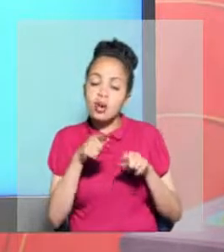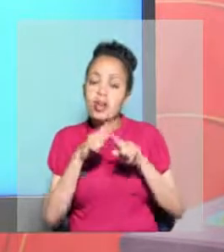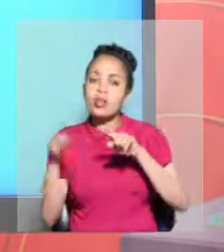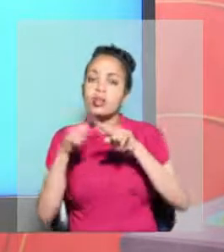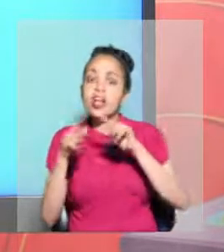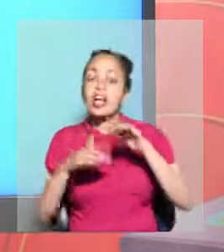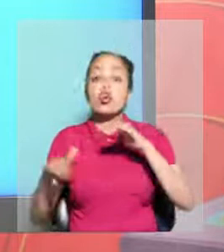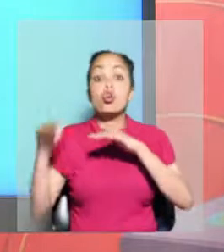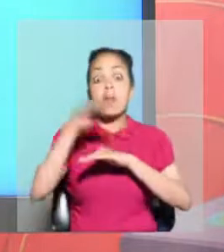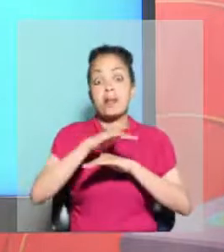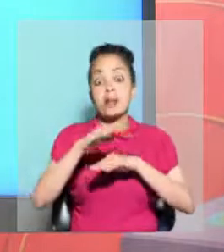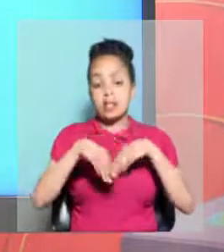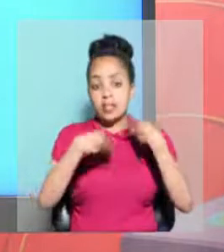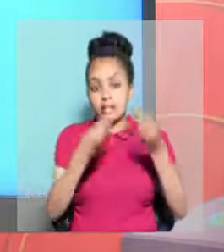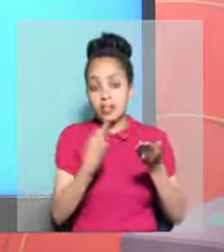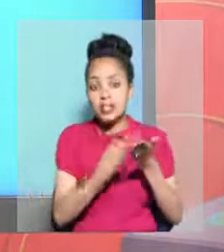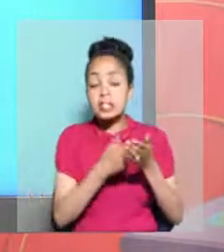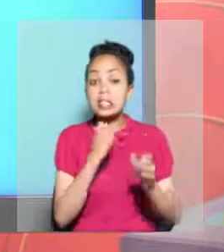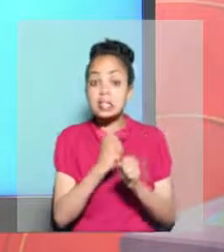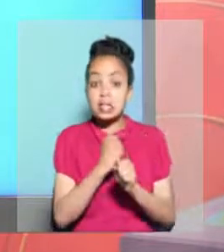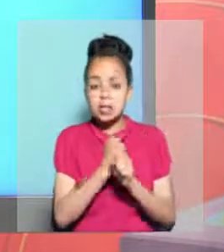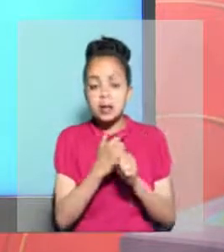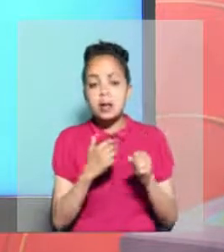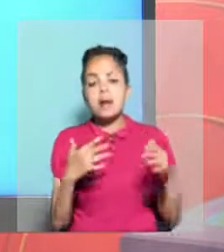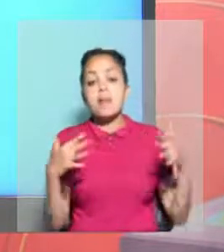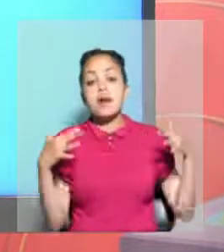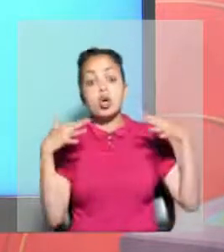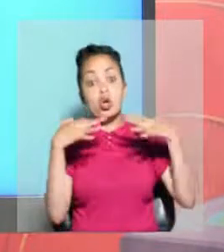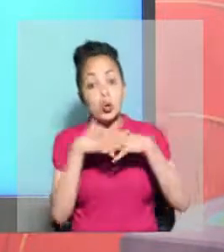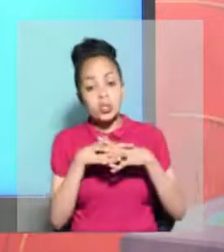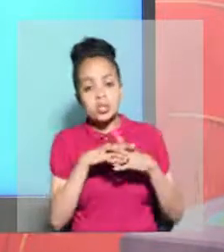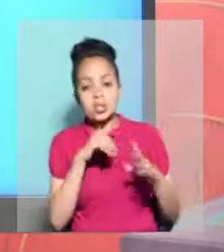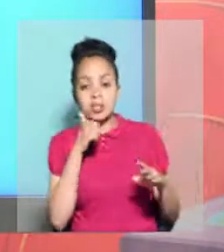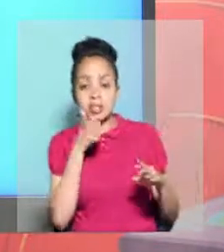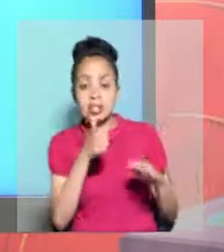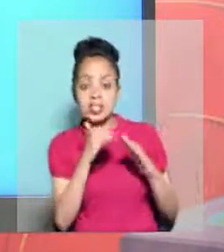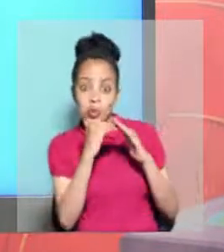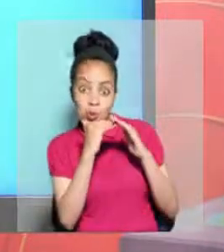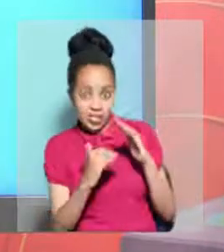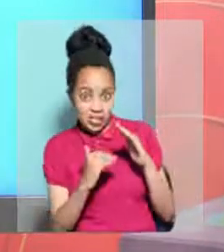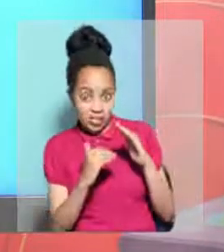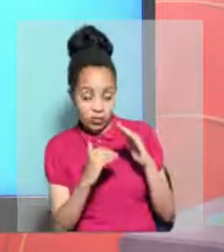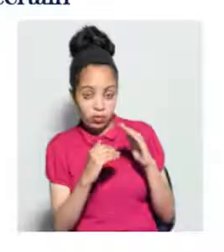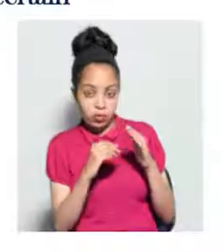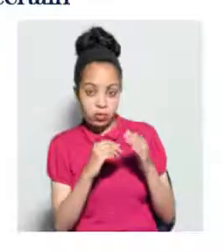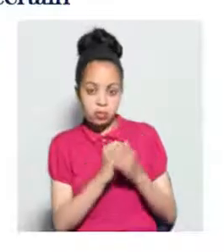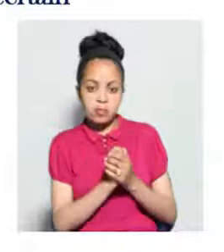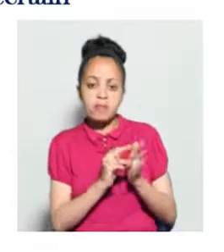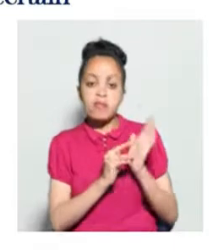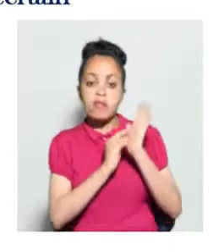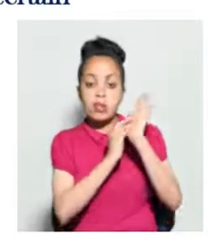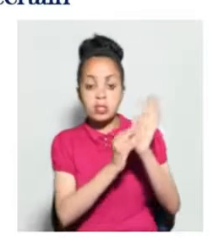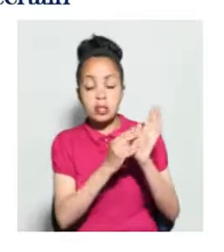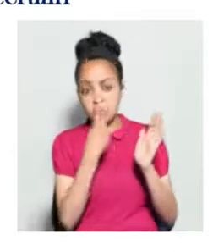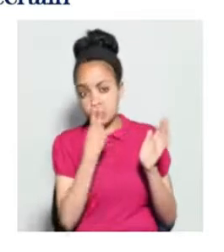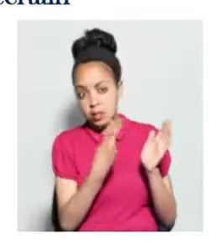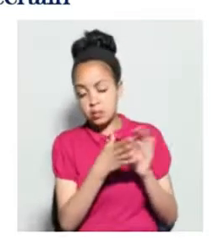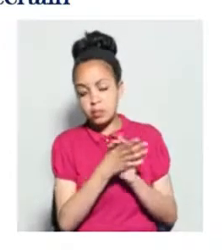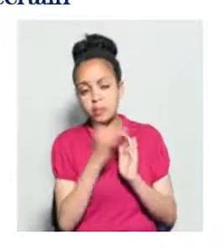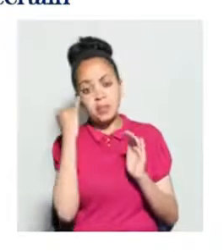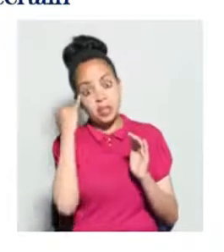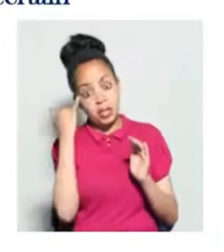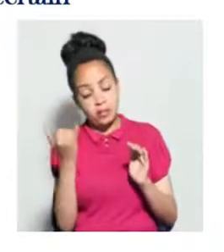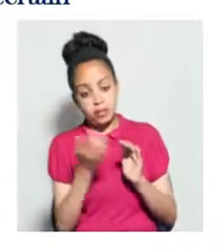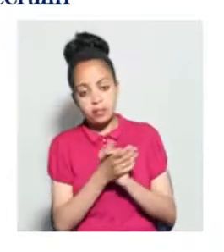cross. This is done by crossing with its recessive trait. For example here,